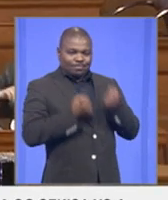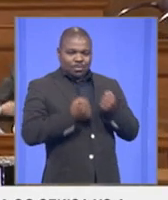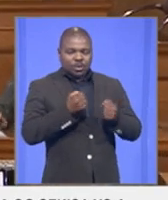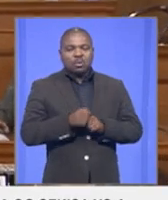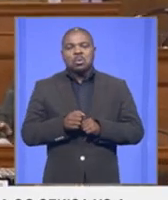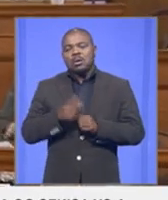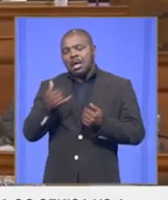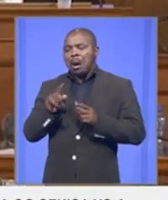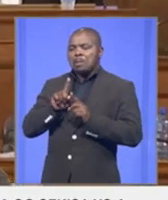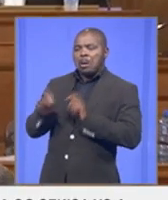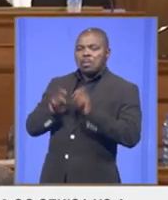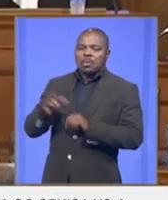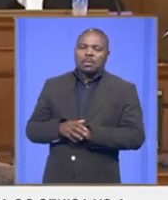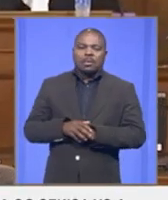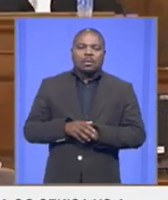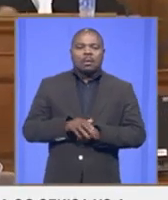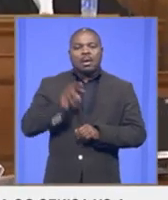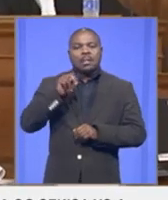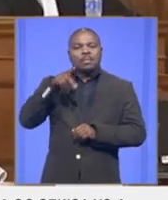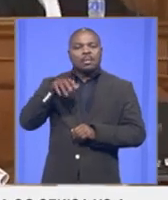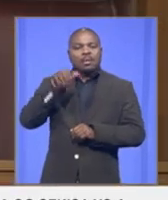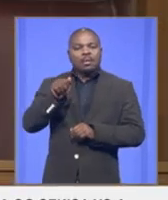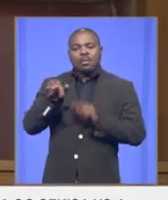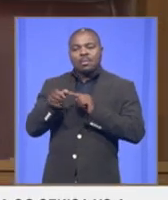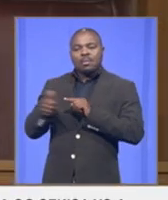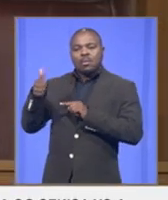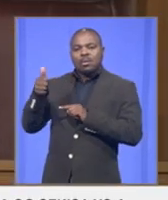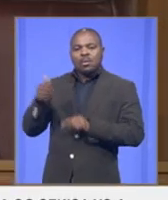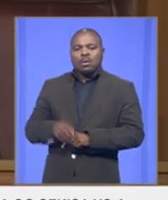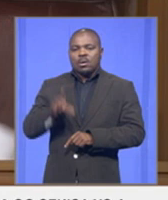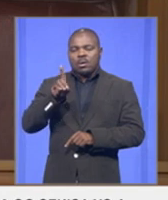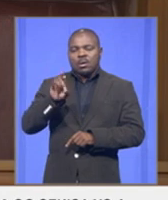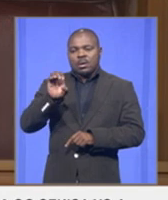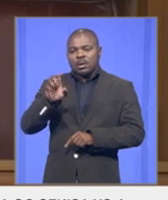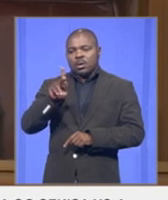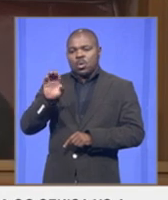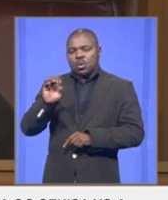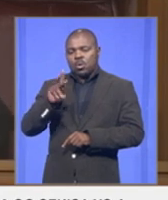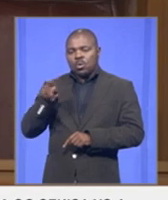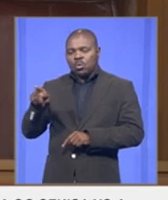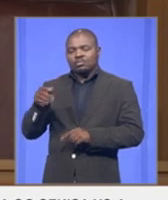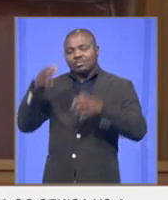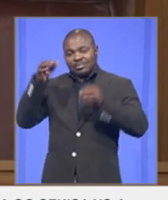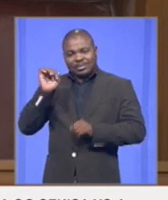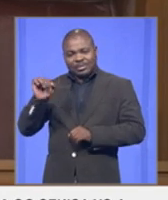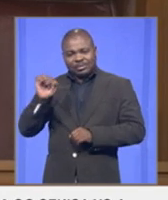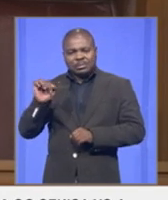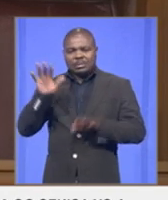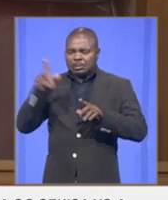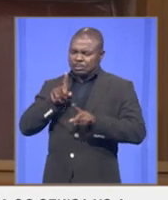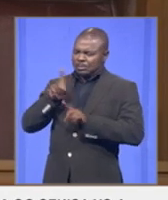Pegelo ya mookamedi wa ditirelo tsa bosekisi kwa NPA Advocate Rodney Dikgang ya Sedimonthole ngogola e kgadilwe